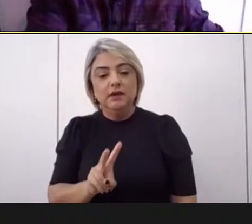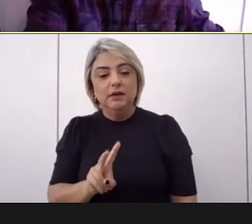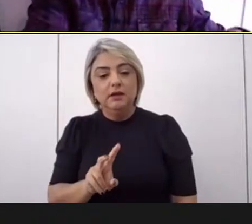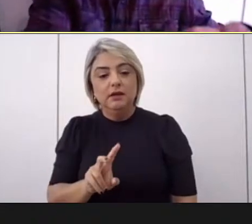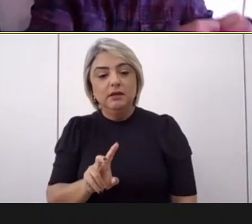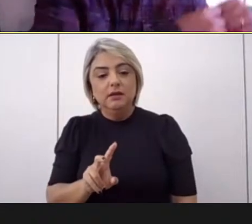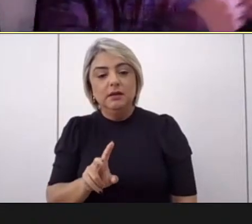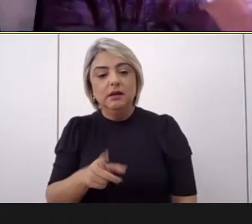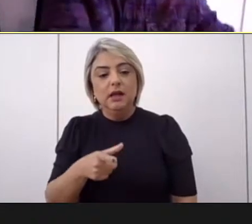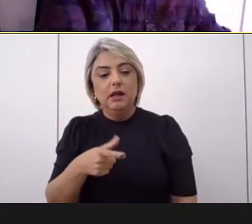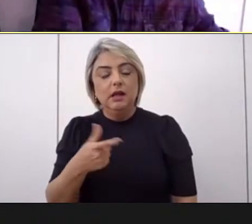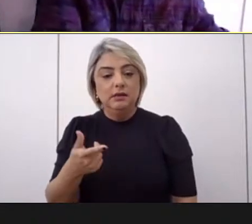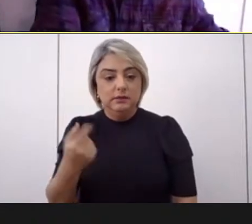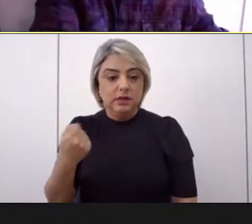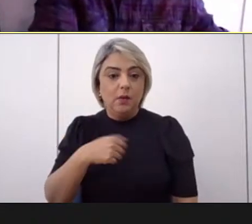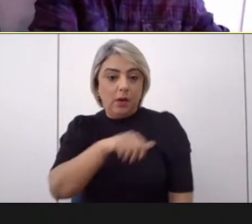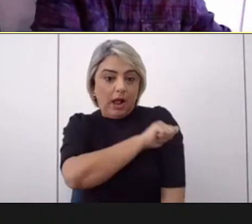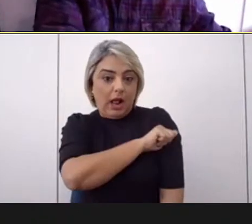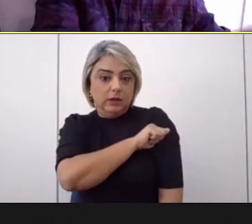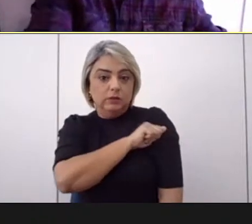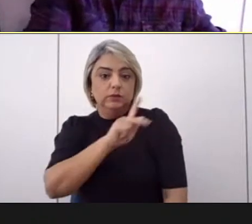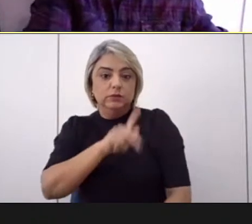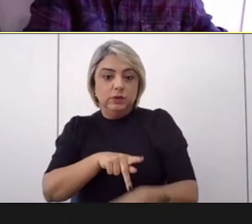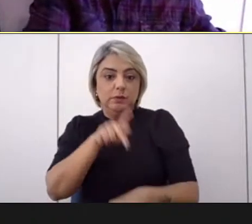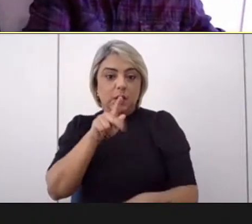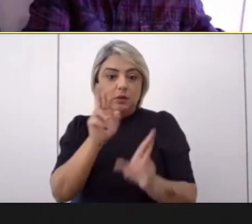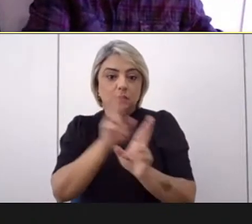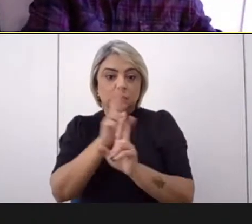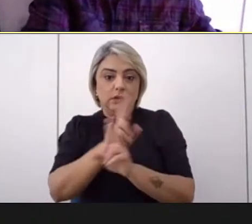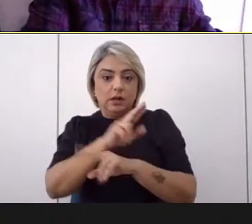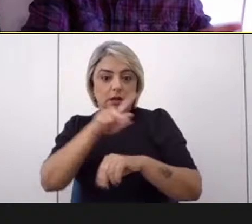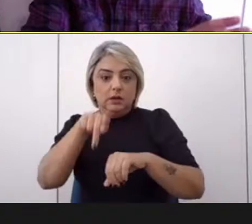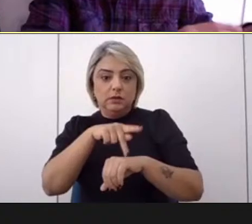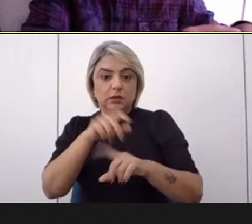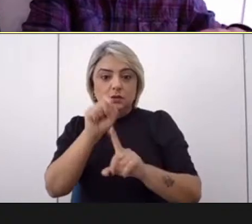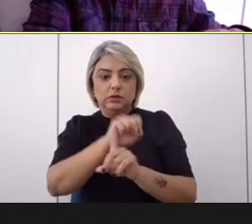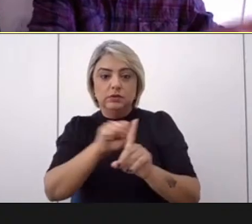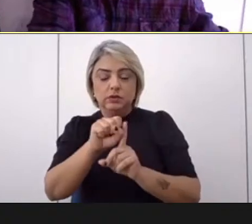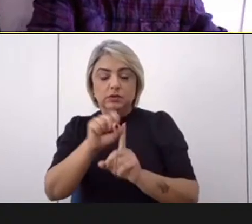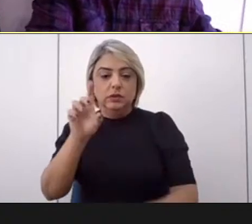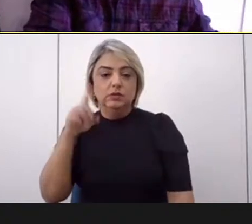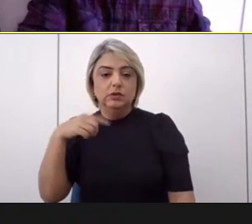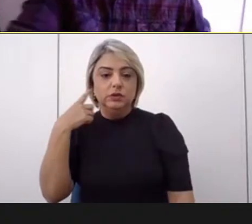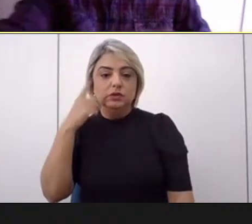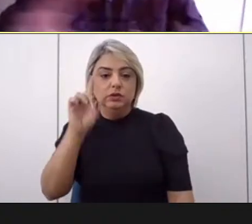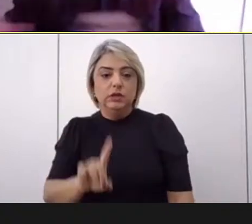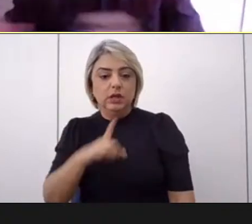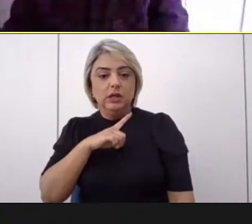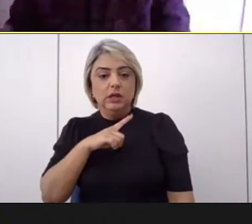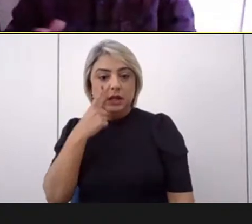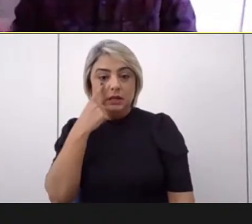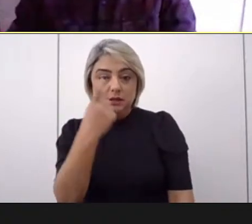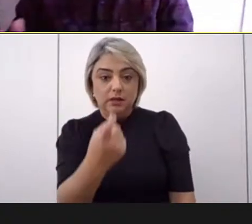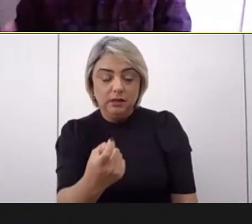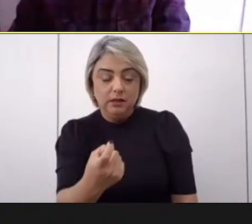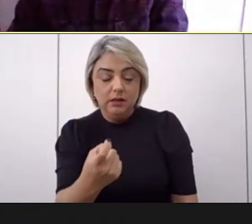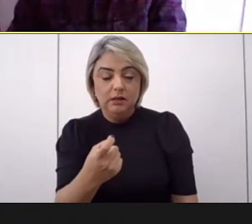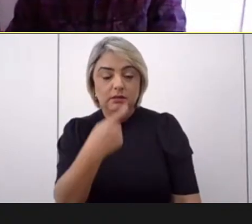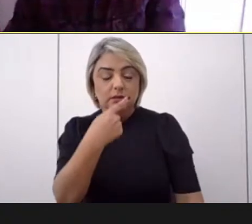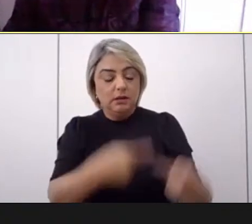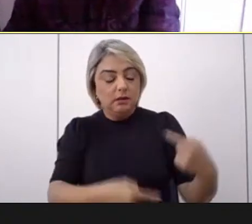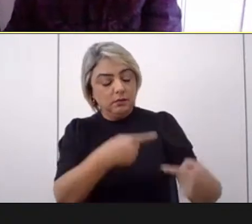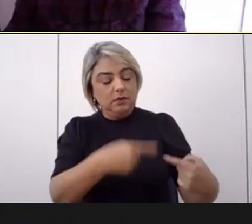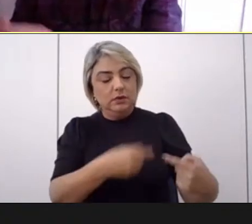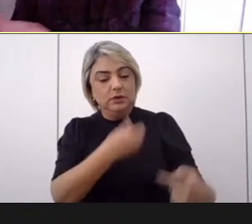or law or sociology, and they get interested to public policies, and they go to a